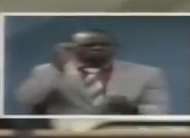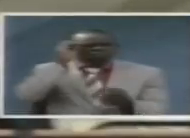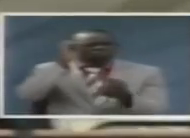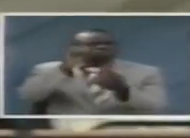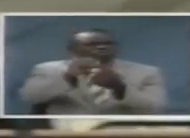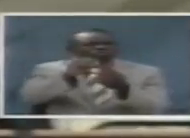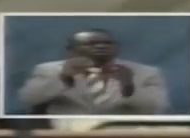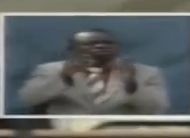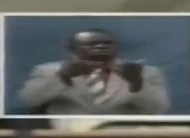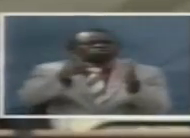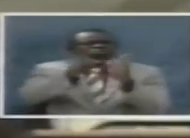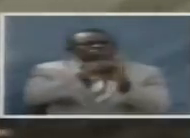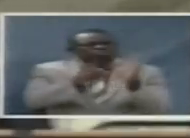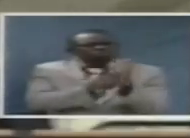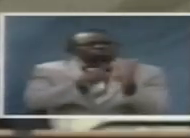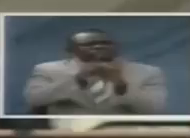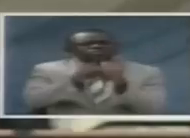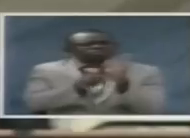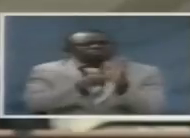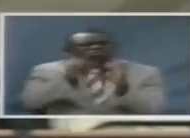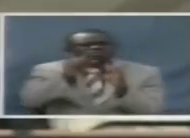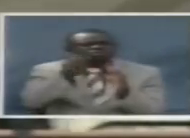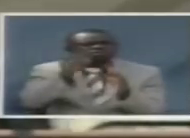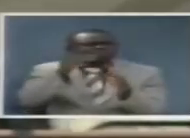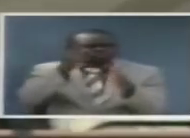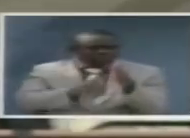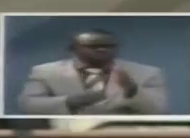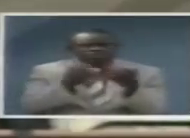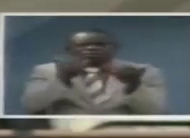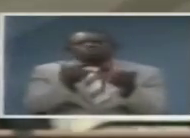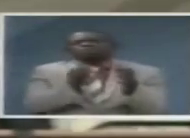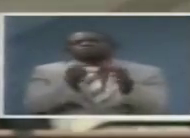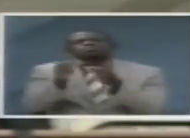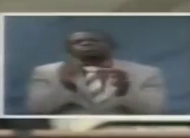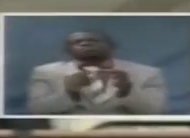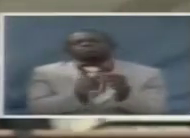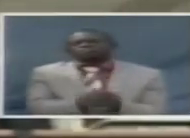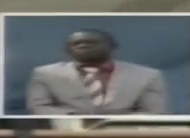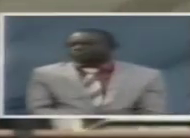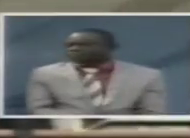and Strategies for 2018. Mr. Speaker,